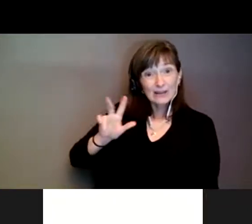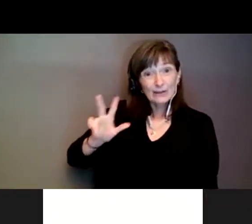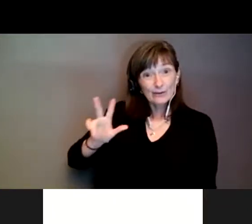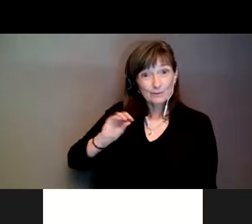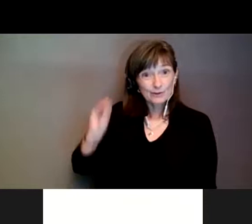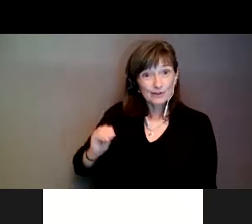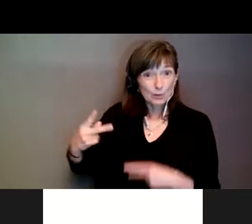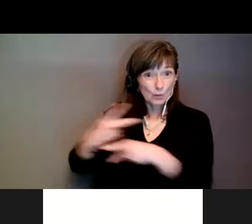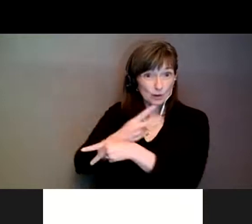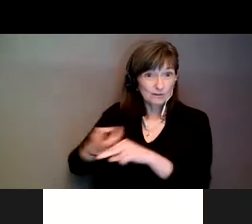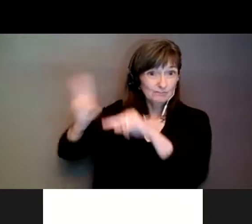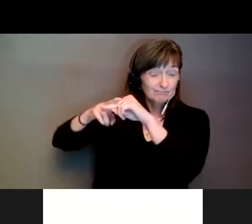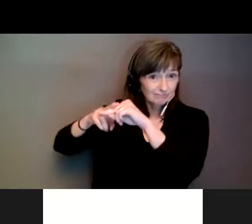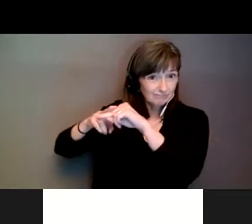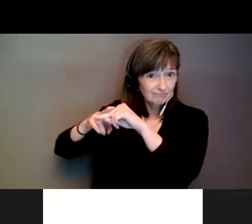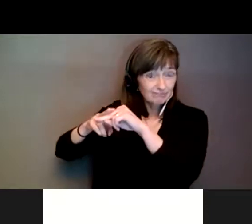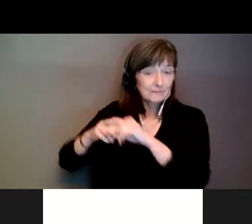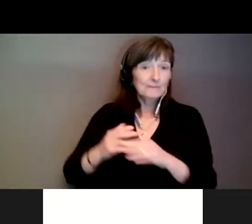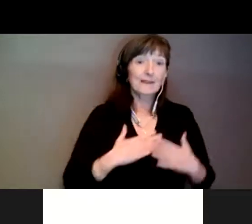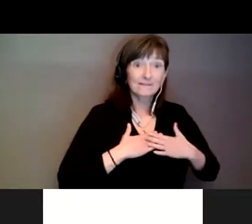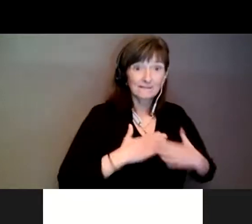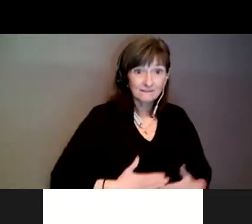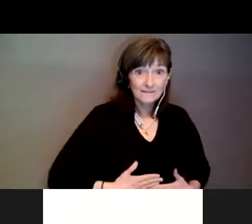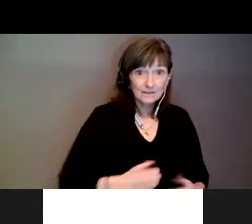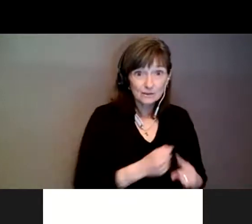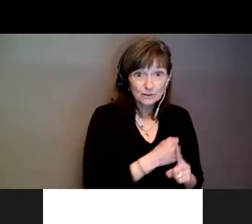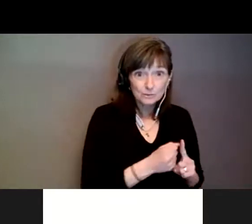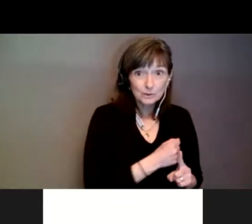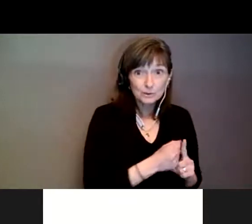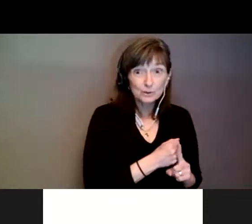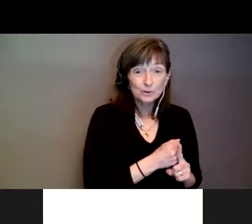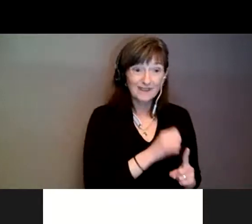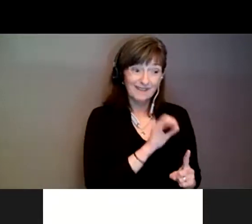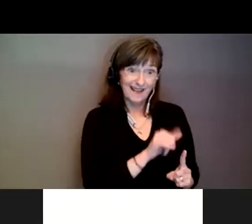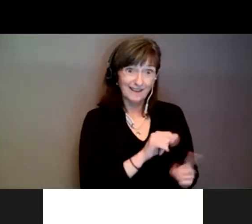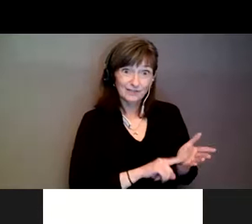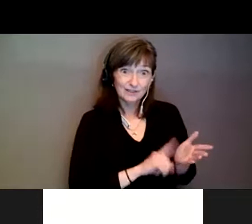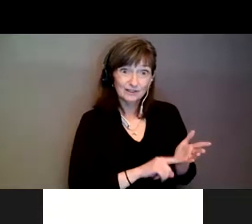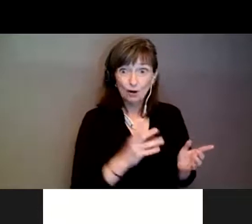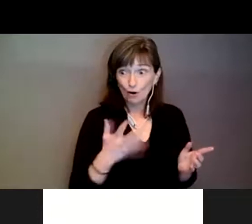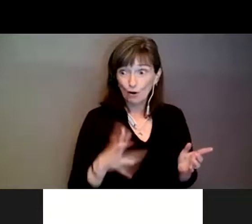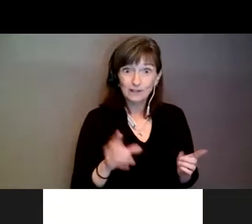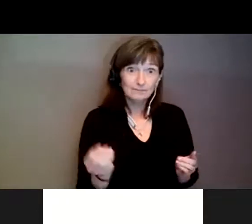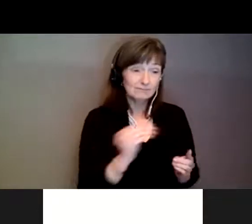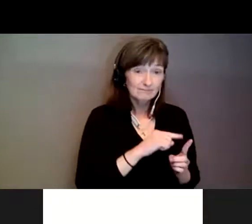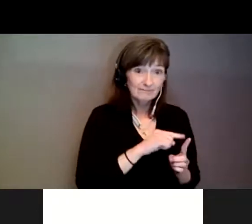With physical abuse, it's that particular study said physical abuse went up